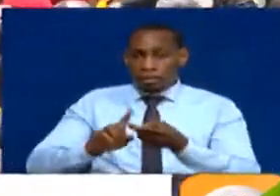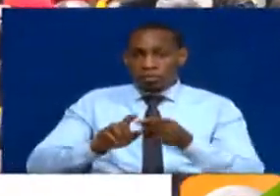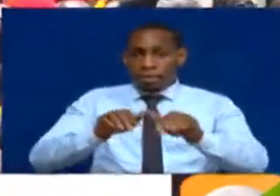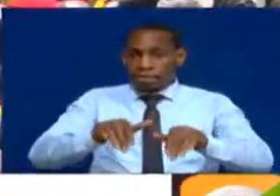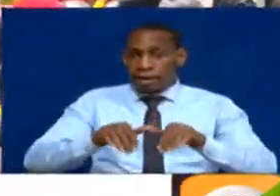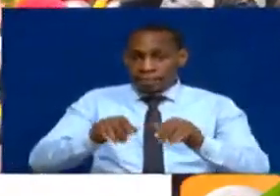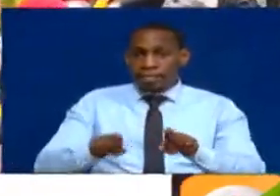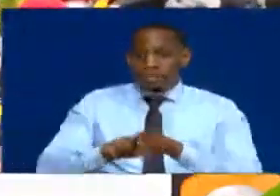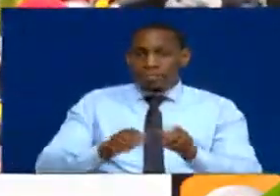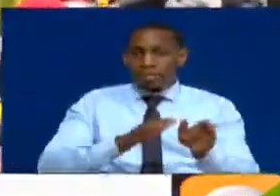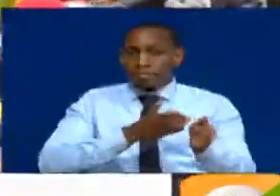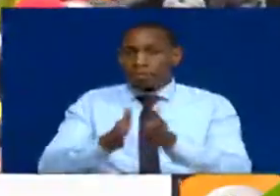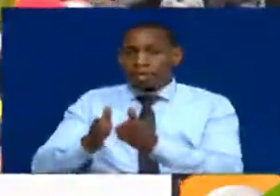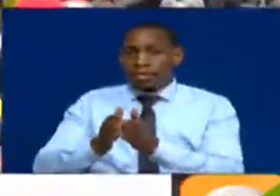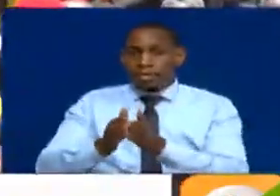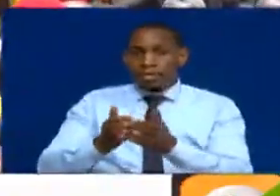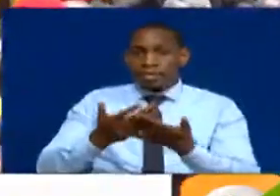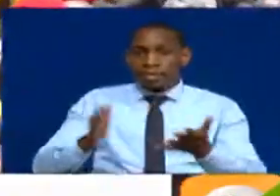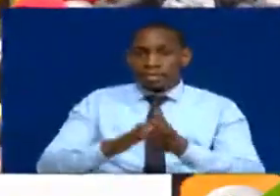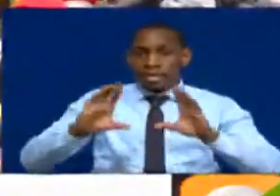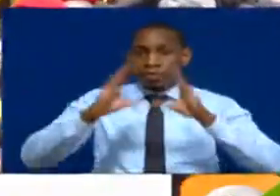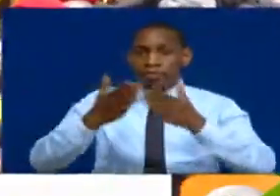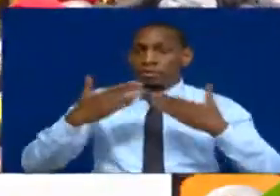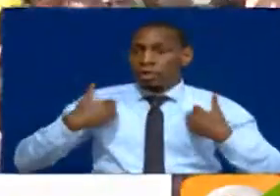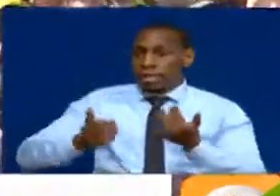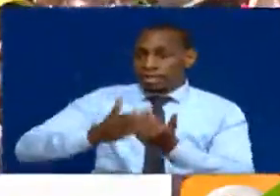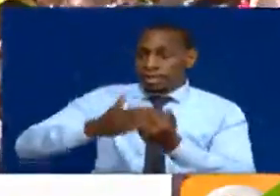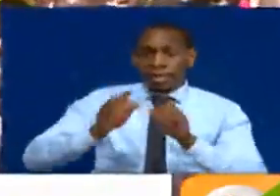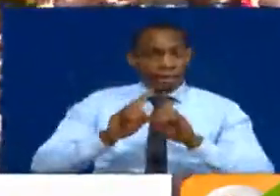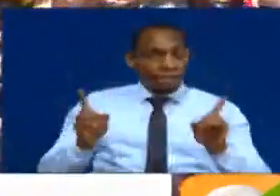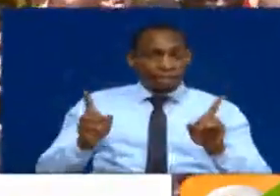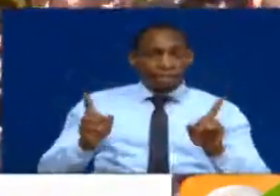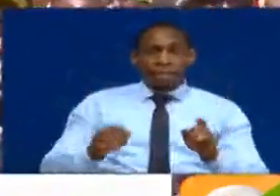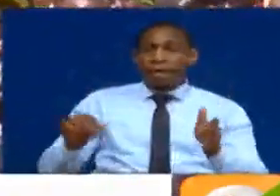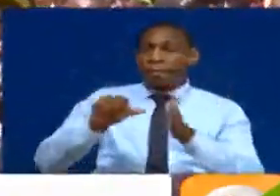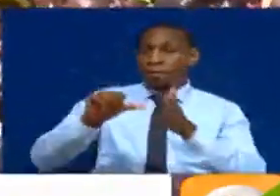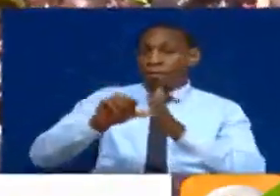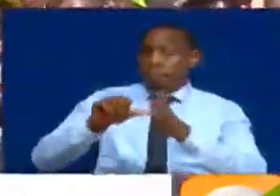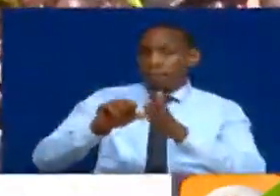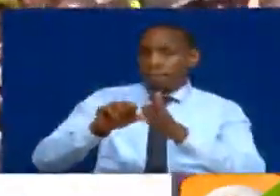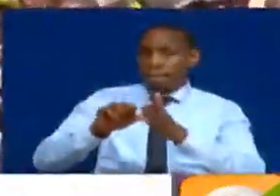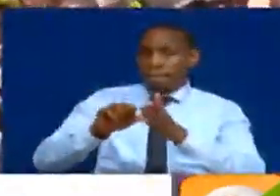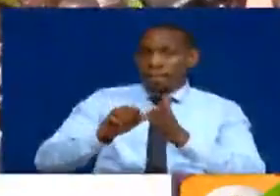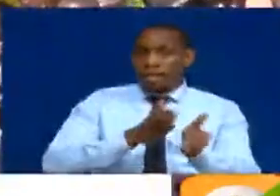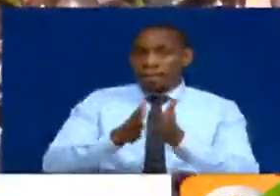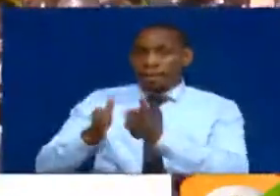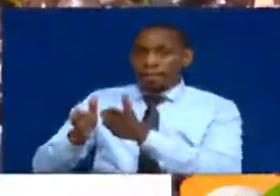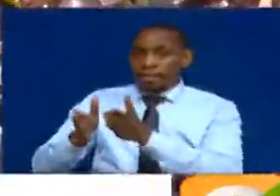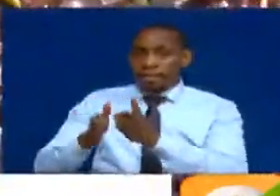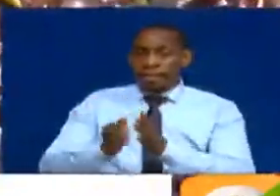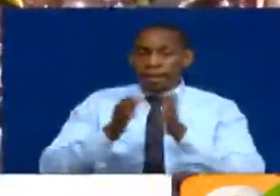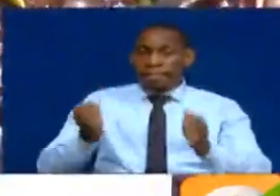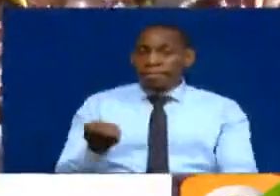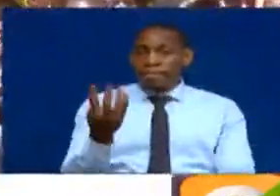kilimo na tupange mambo ya universal health coverage. Lakini shida, iyo mpango ya